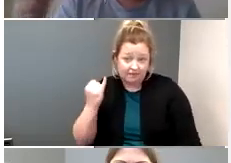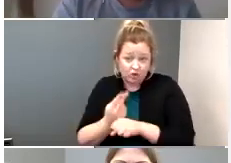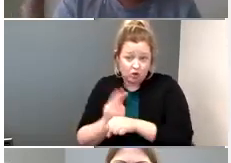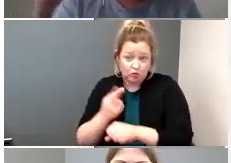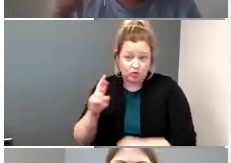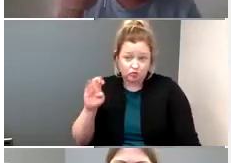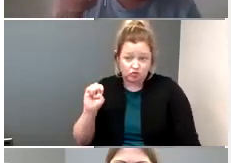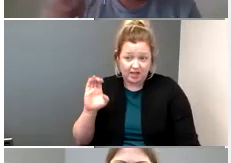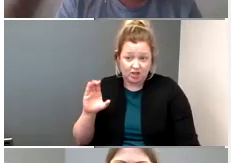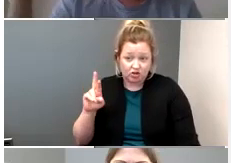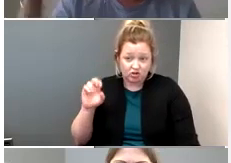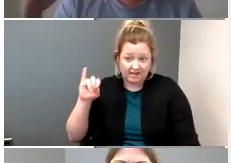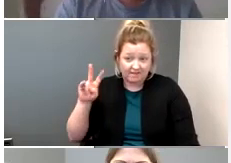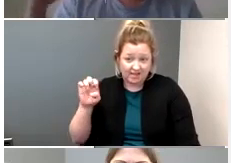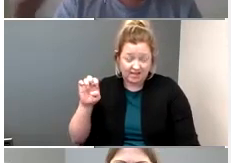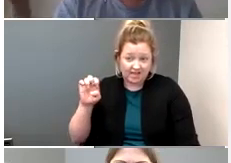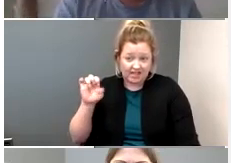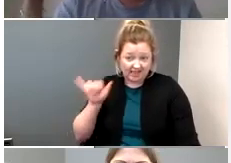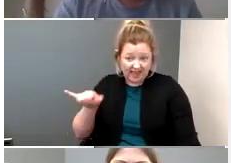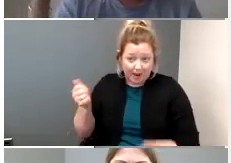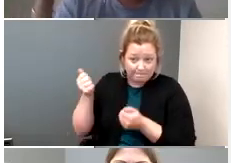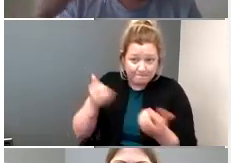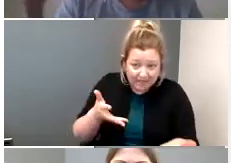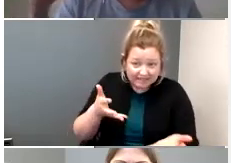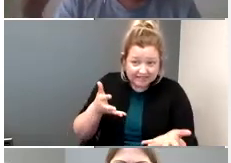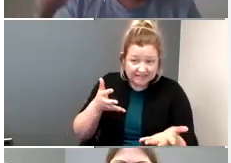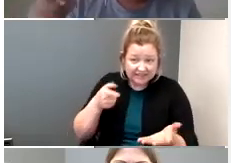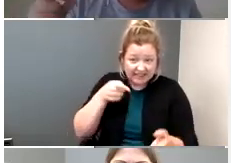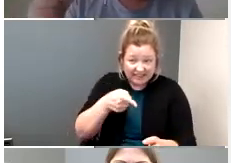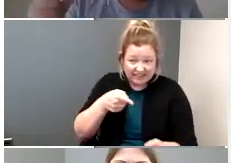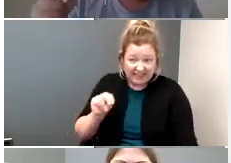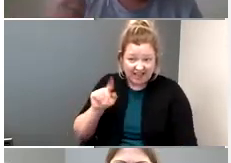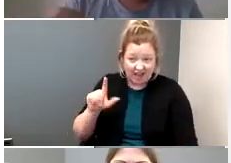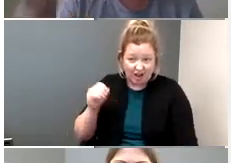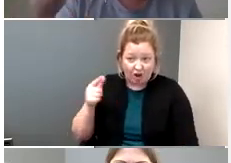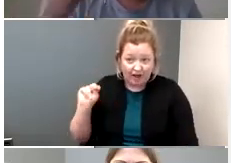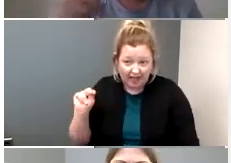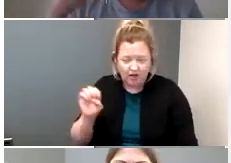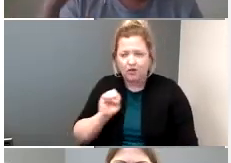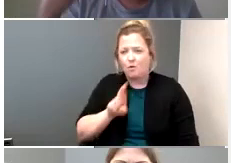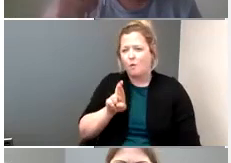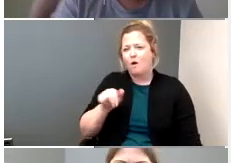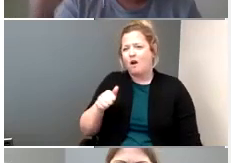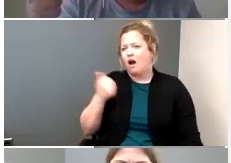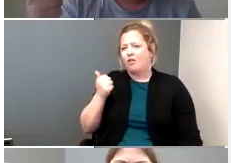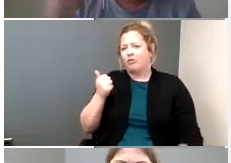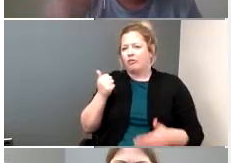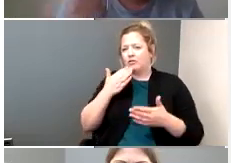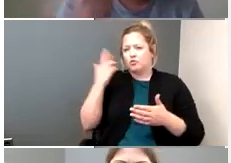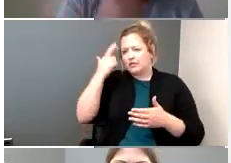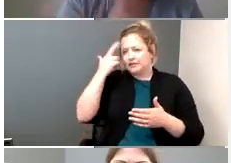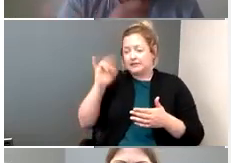that is making it n log n, or is it the fact that it is making some good choices about those problems that is why it becomes n